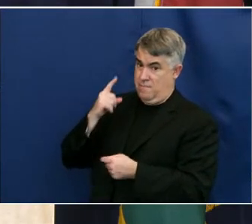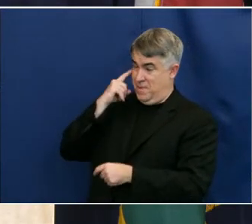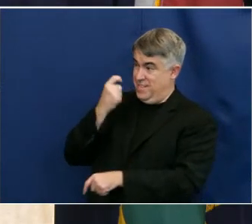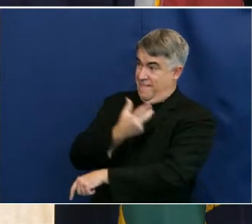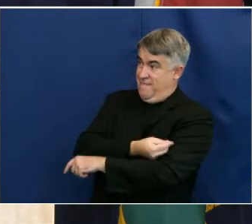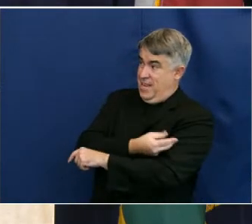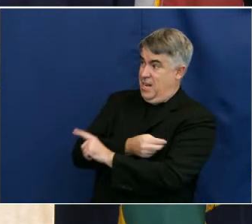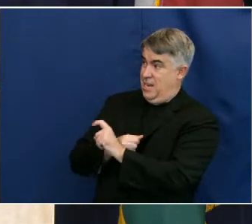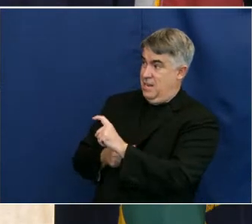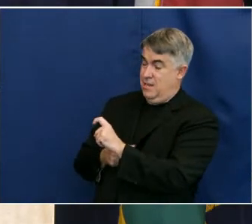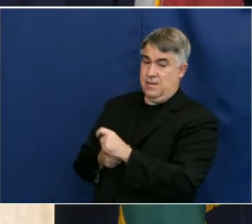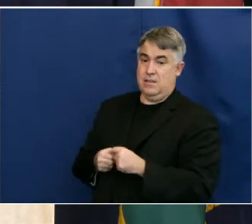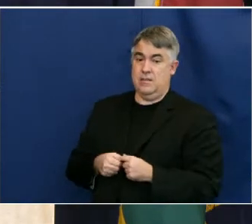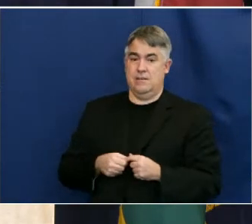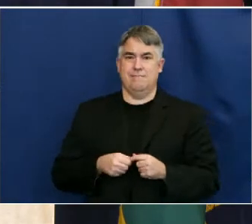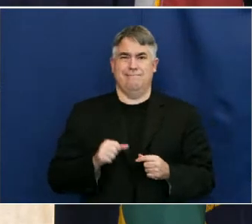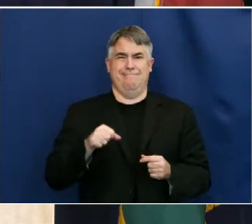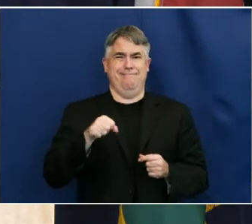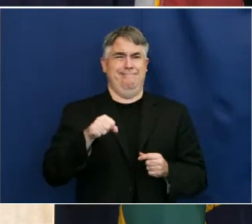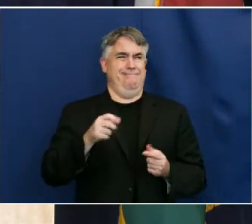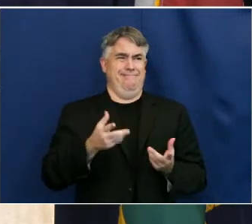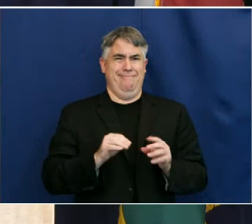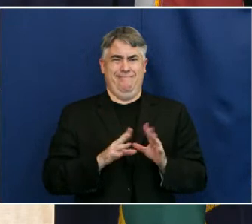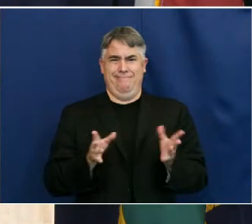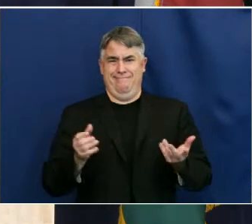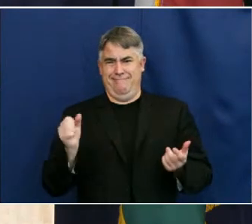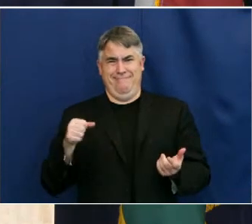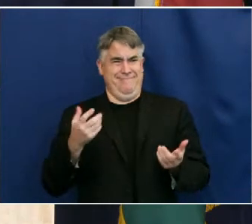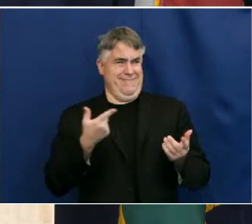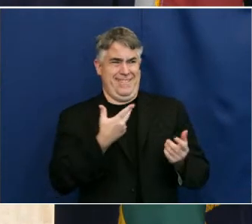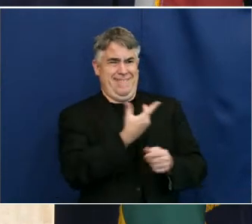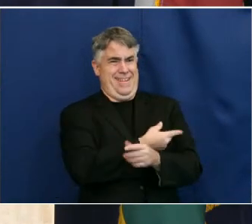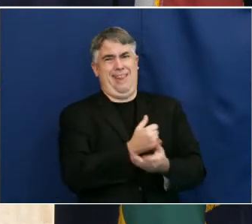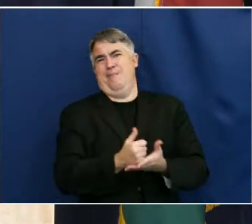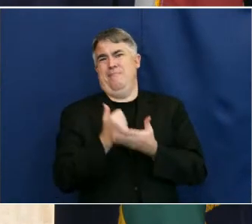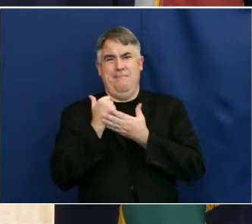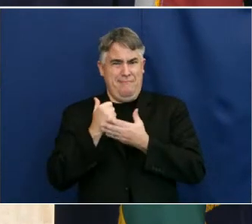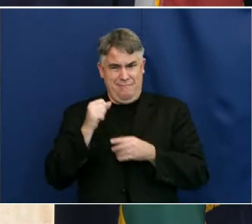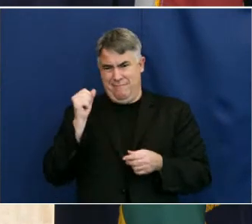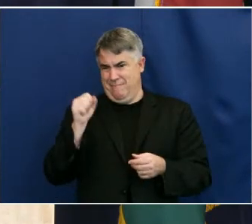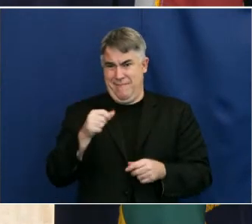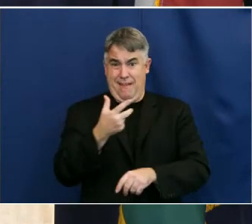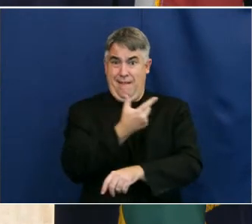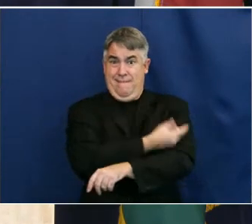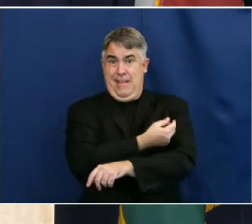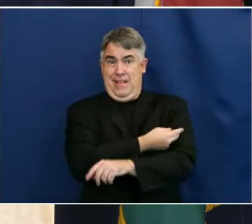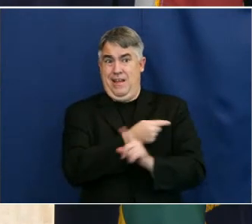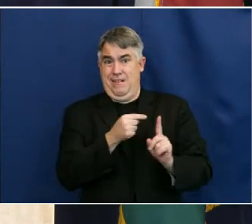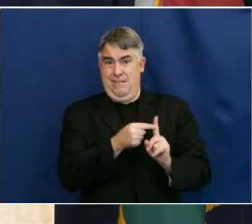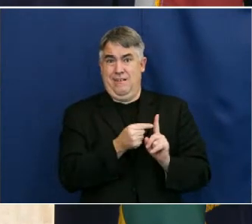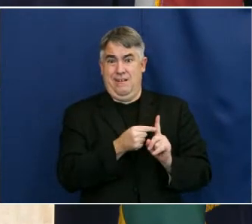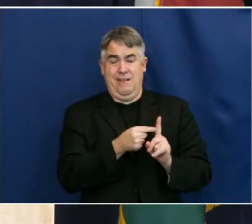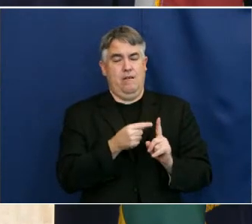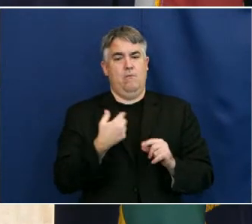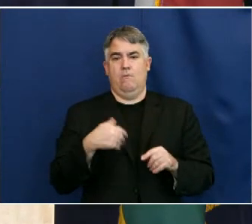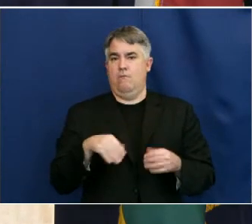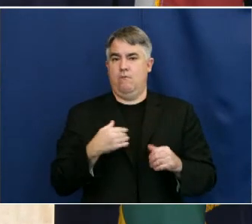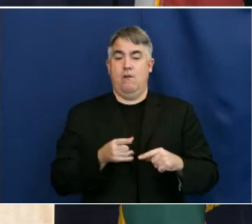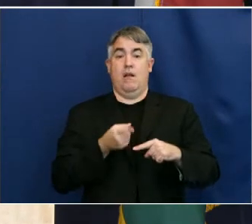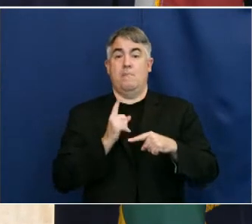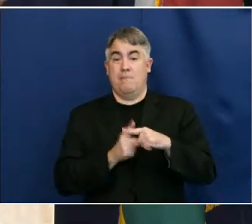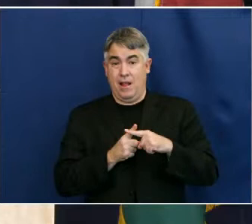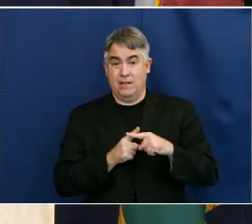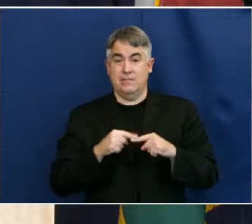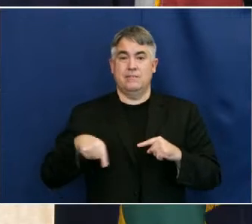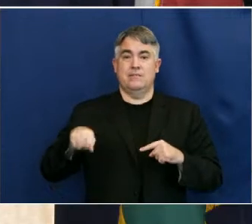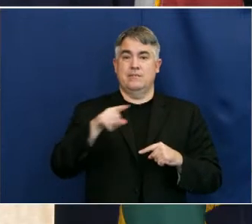It's multifactorial. Certainly vaccinations, it's attributed to that, but it's also attributed just